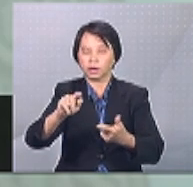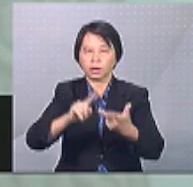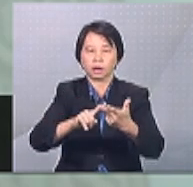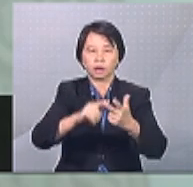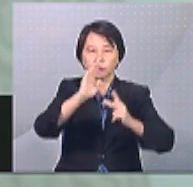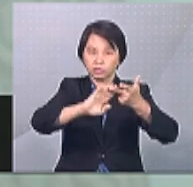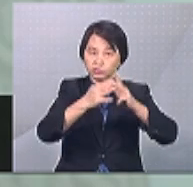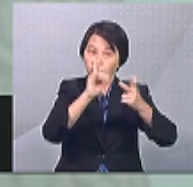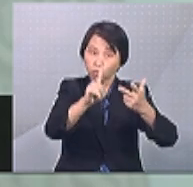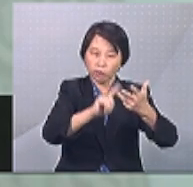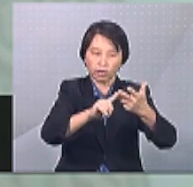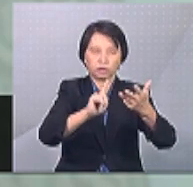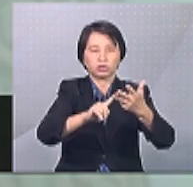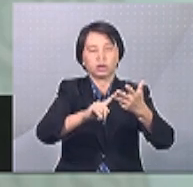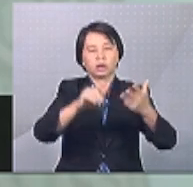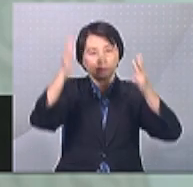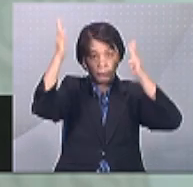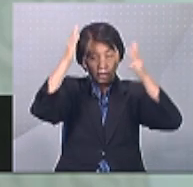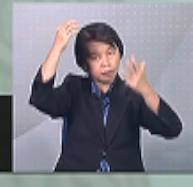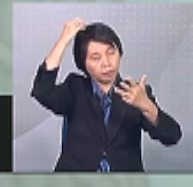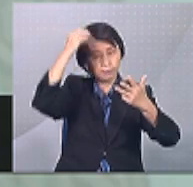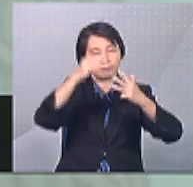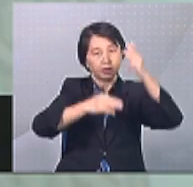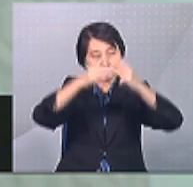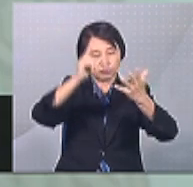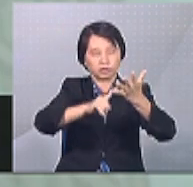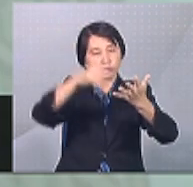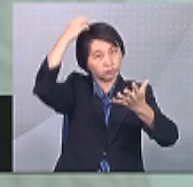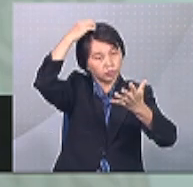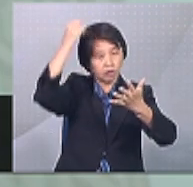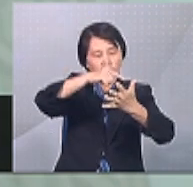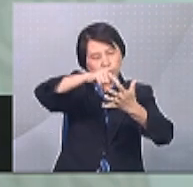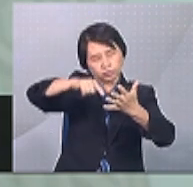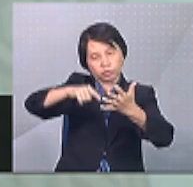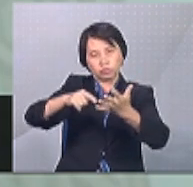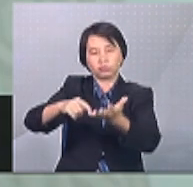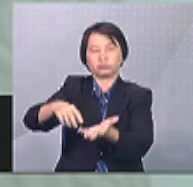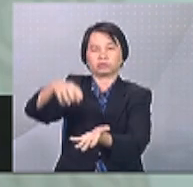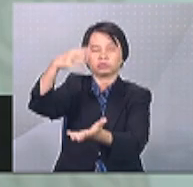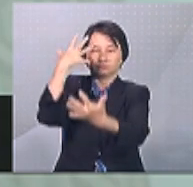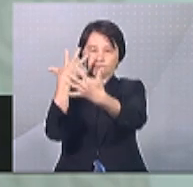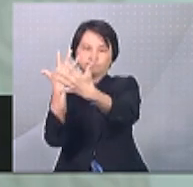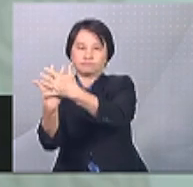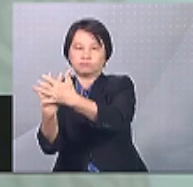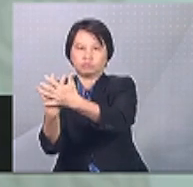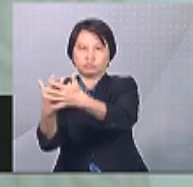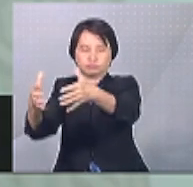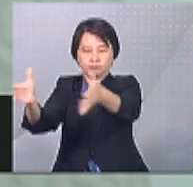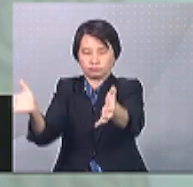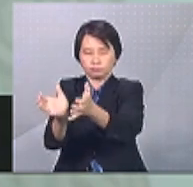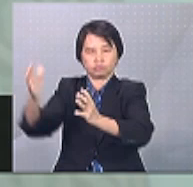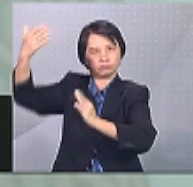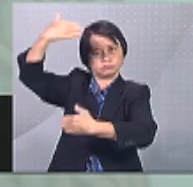Malaya Mansion, and Selangor Mansion. Basically, when we lock down the area or we apply the EMCO, we are targeting the area, we